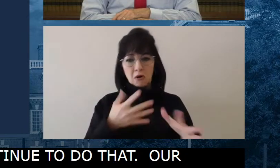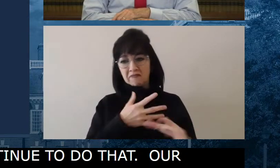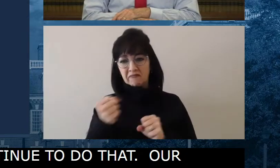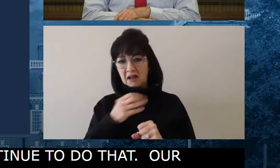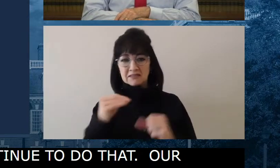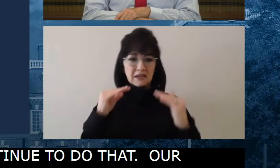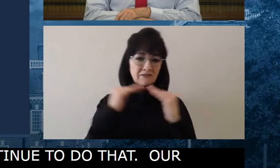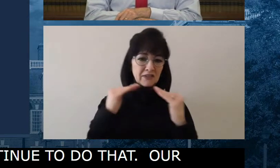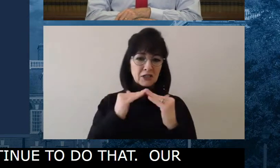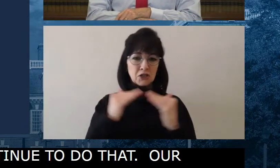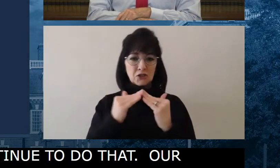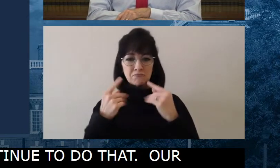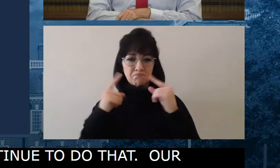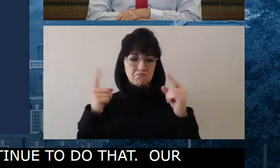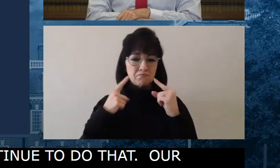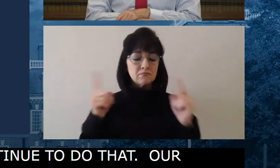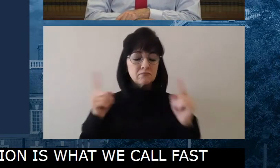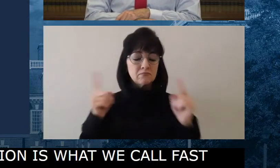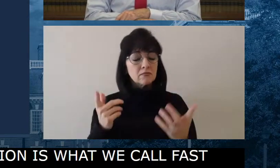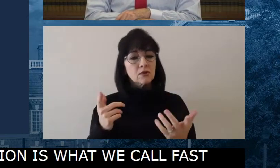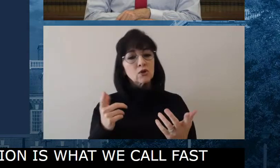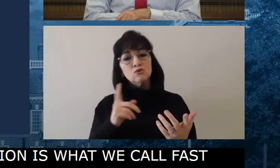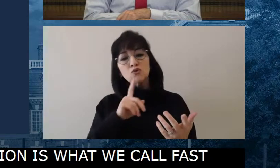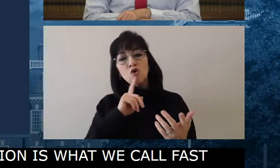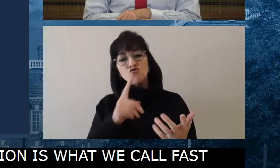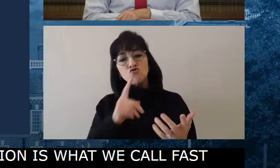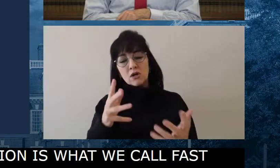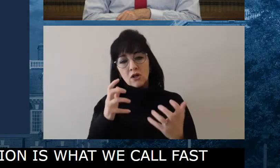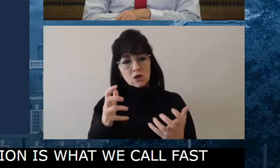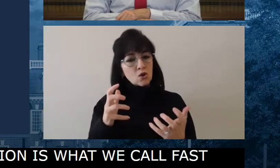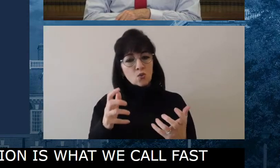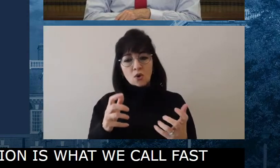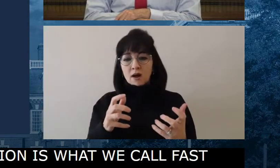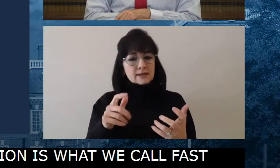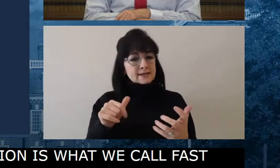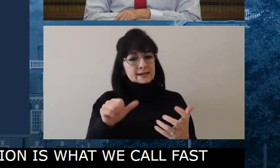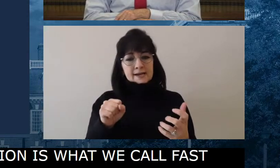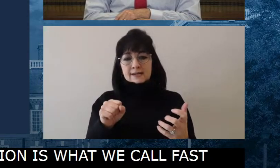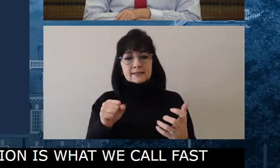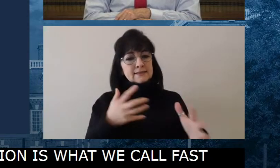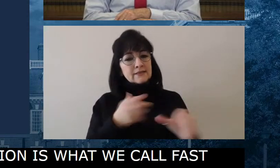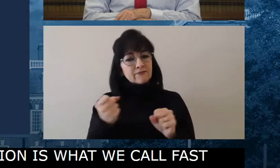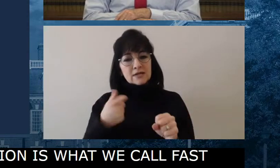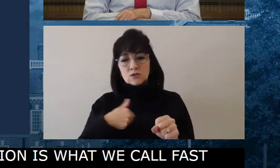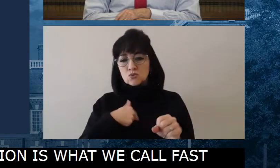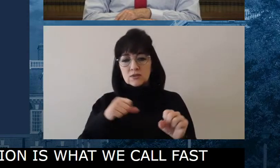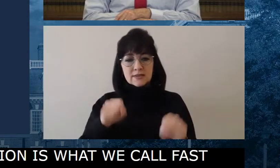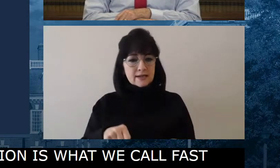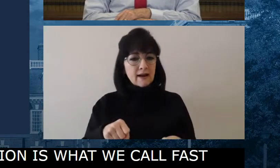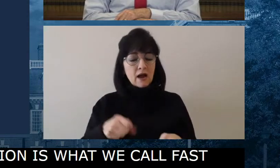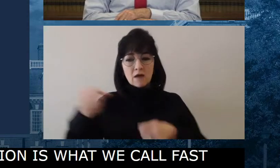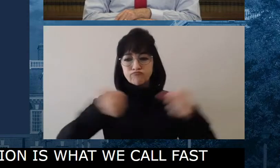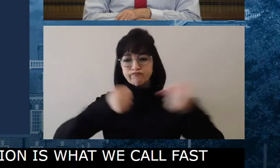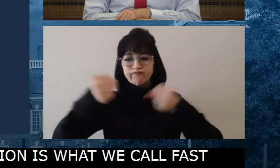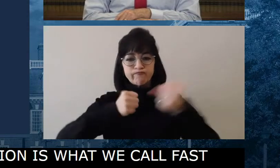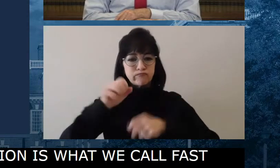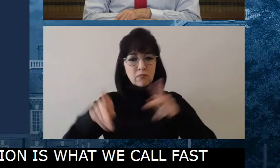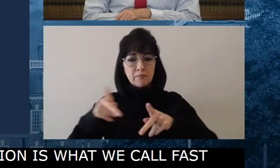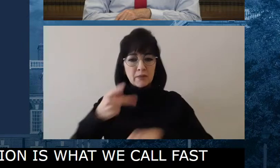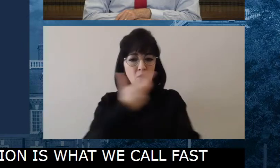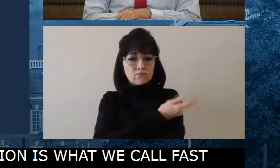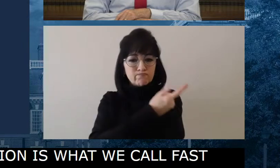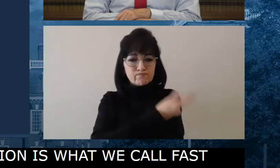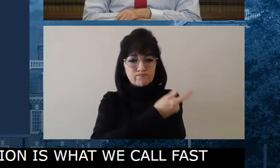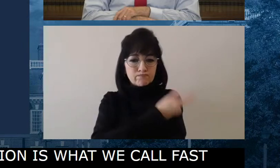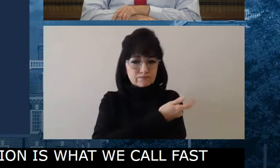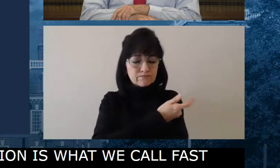as many vaccines, as many needles into people's arms as we can, as fast as we can, and as equitably as we can. And